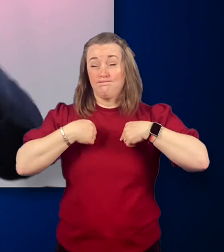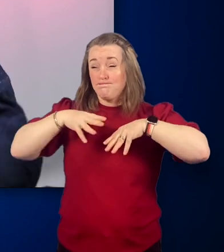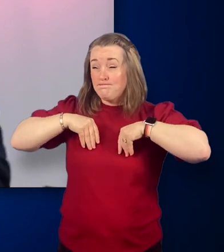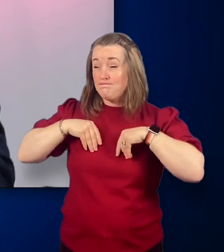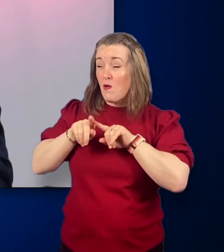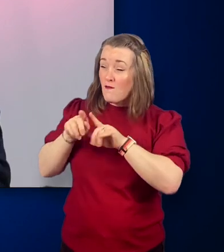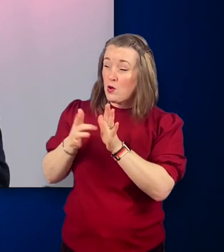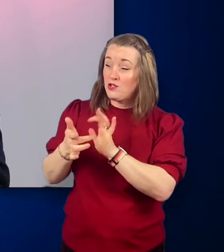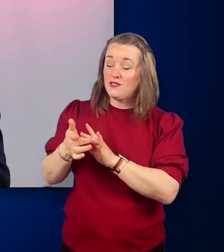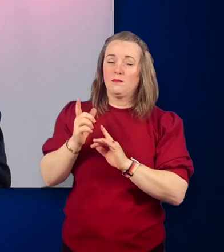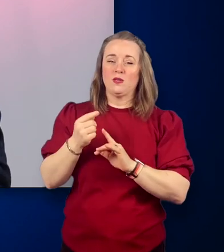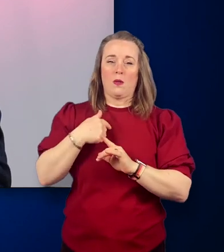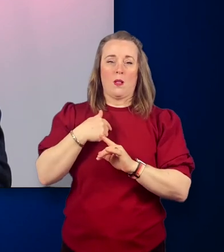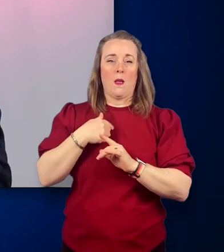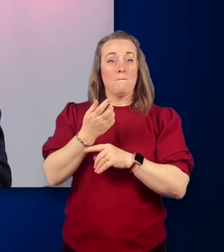be baptized.